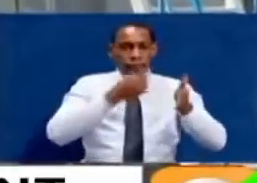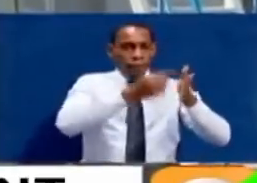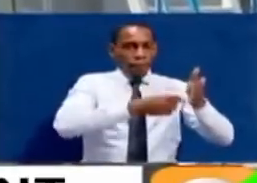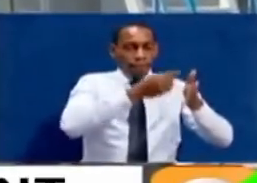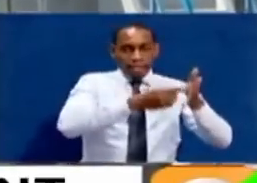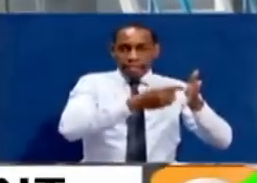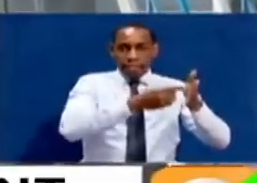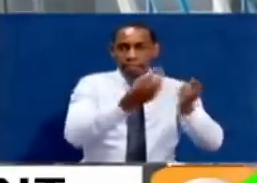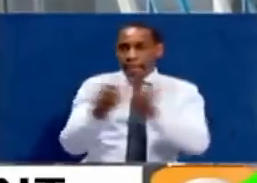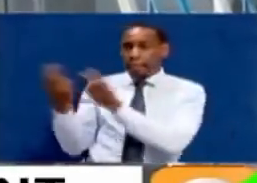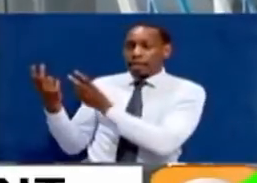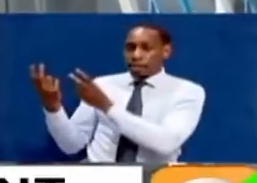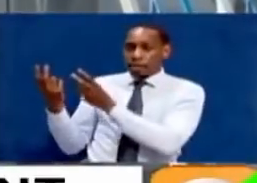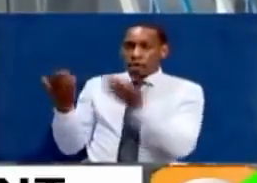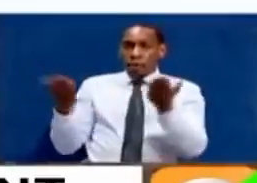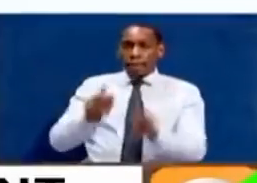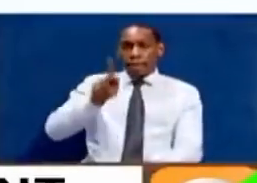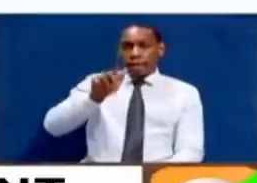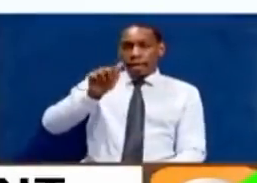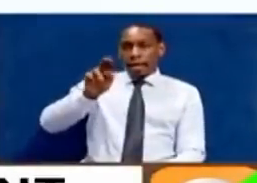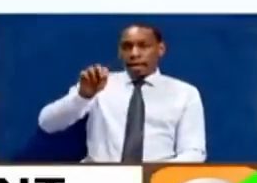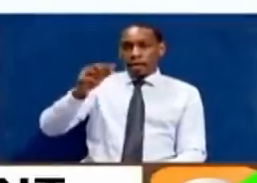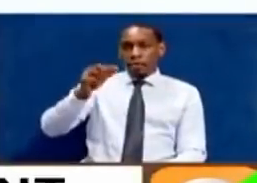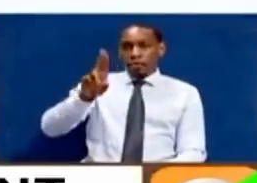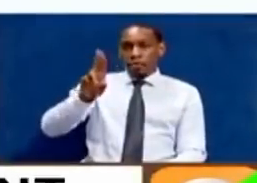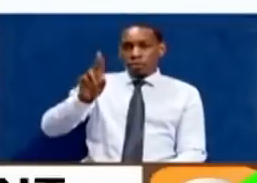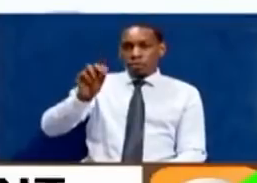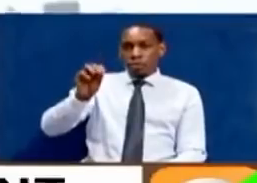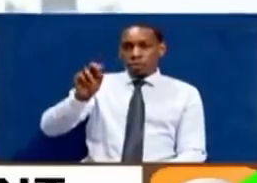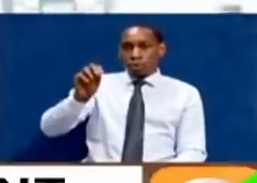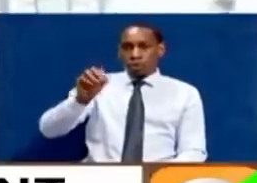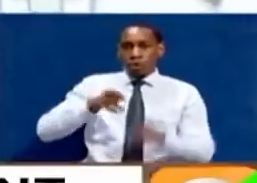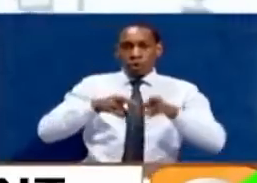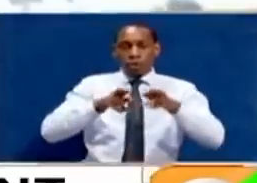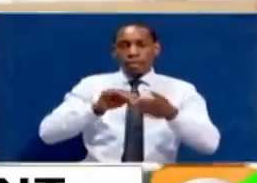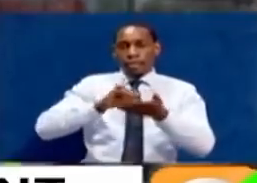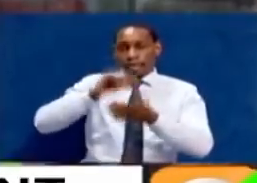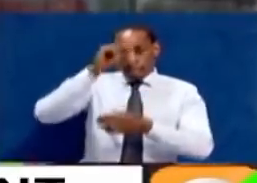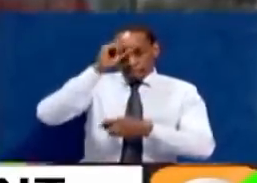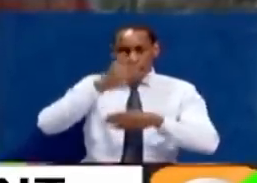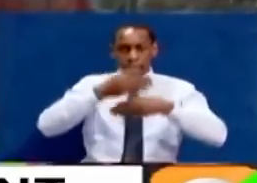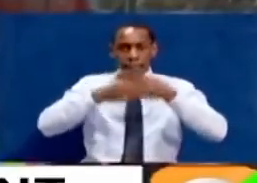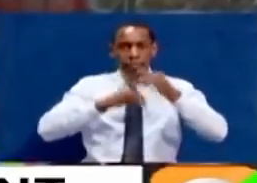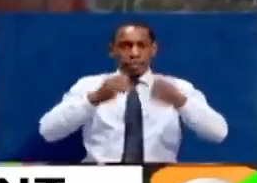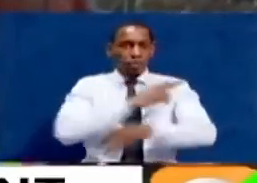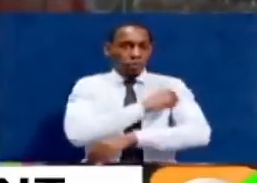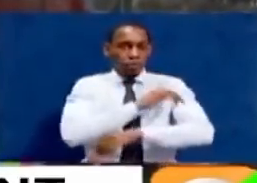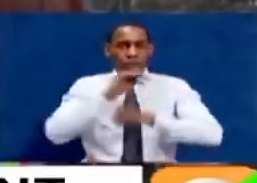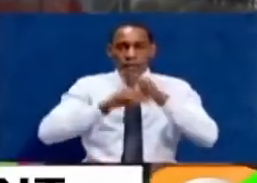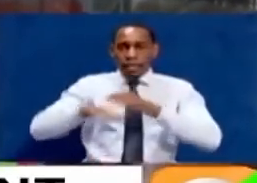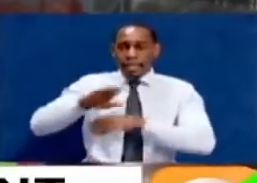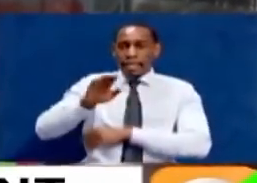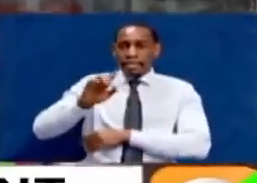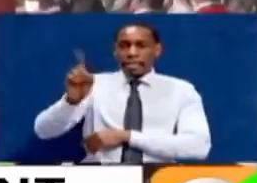asphalt blending plant on Kangundo Road. He said the government will construct new health facilities in all wards in Nairobi